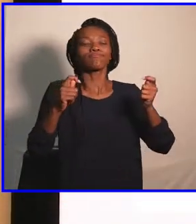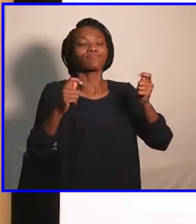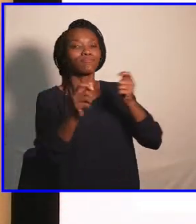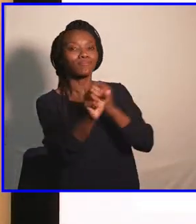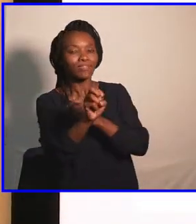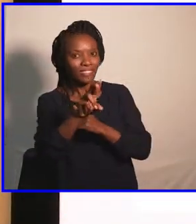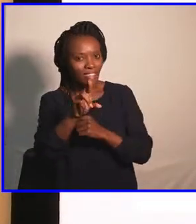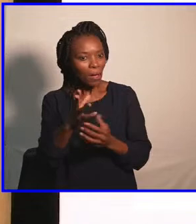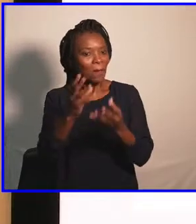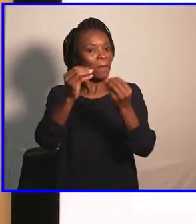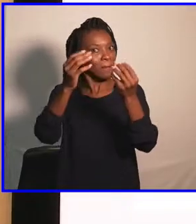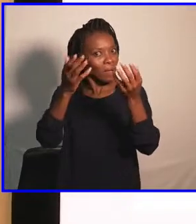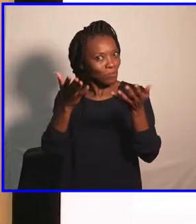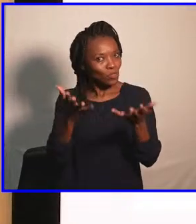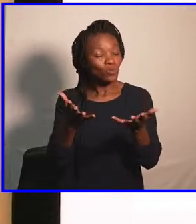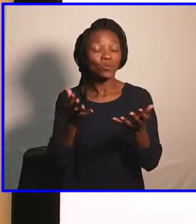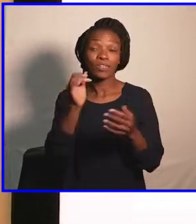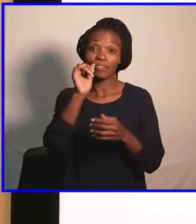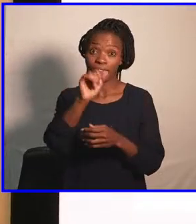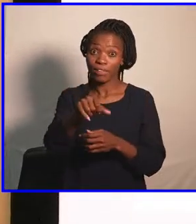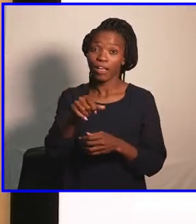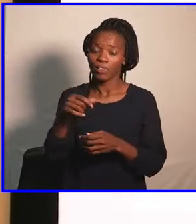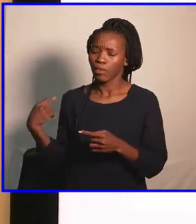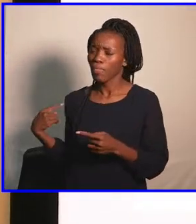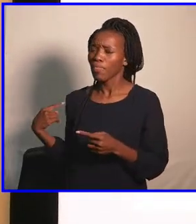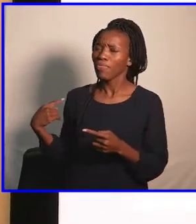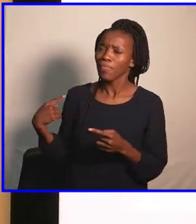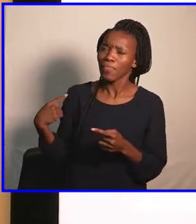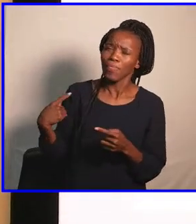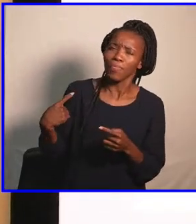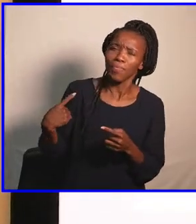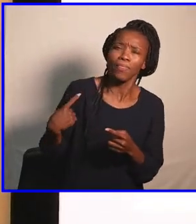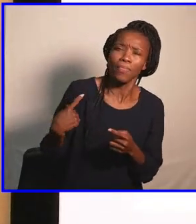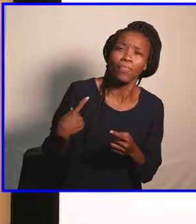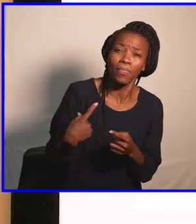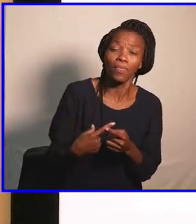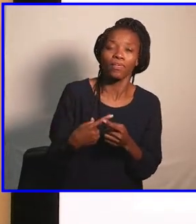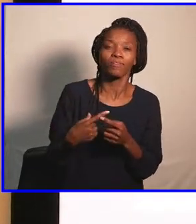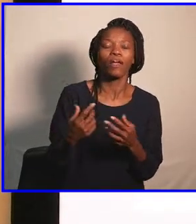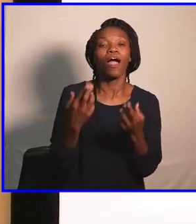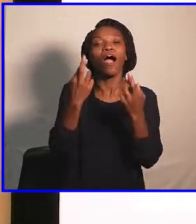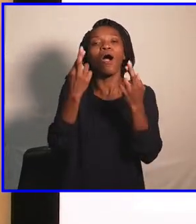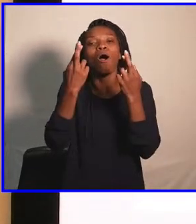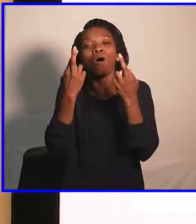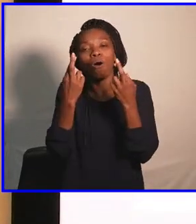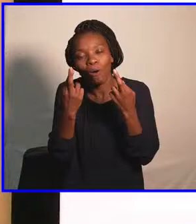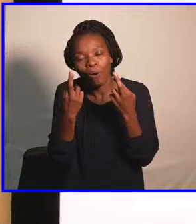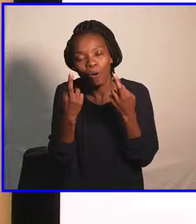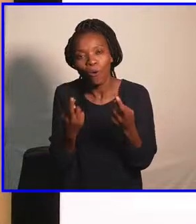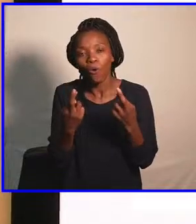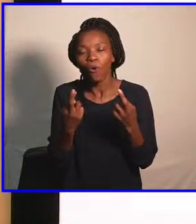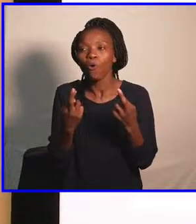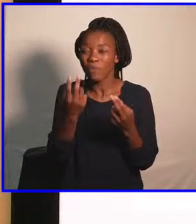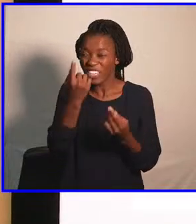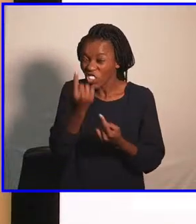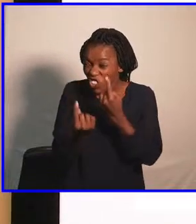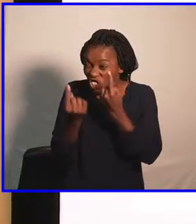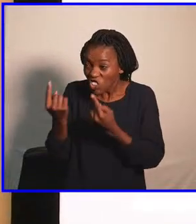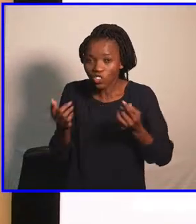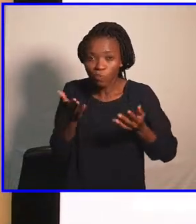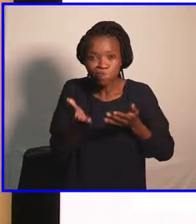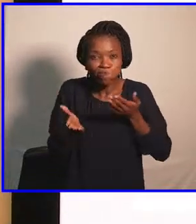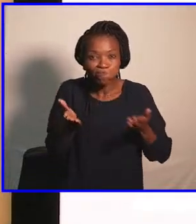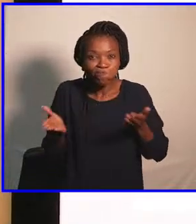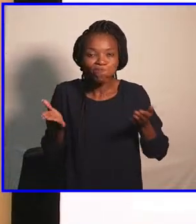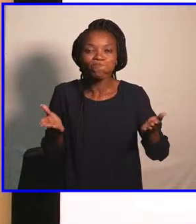today has been a long journey, and I do hope that any one of you seated here will